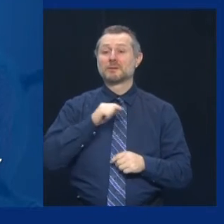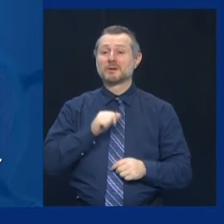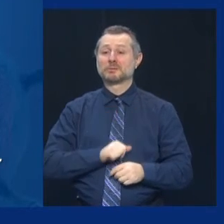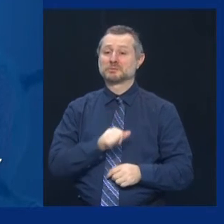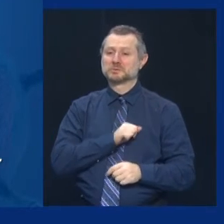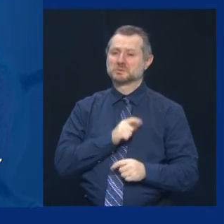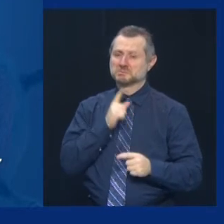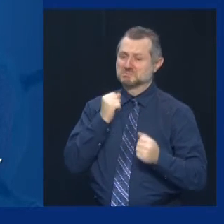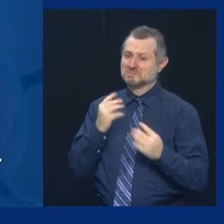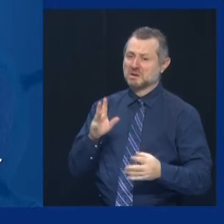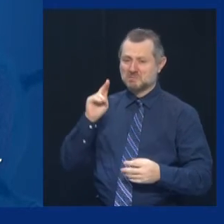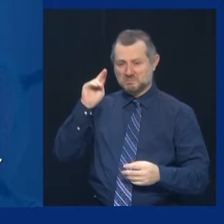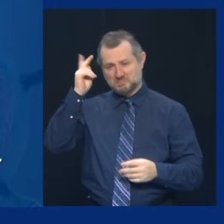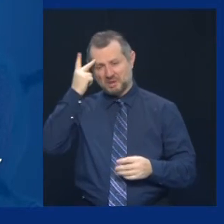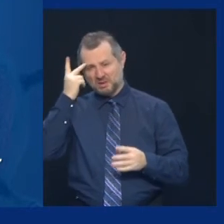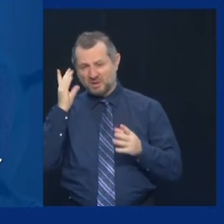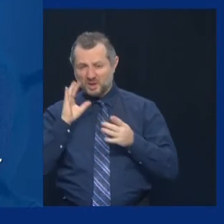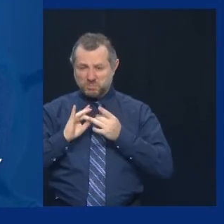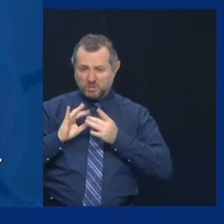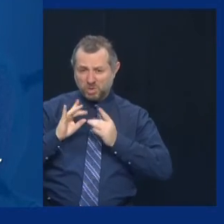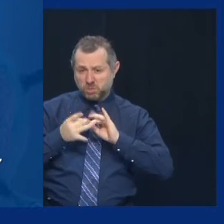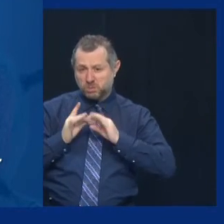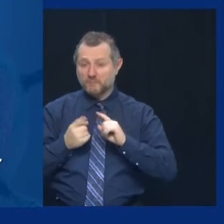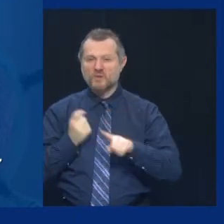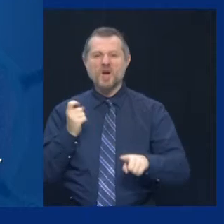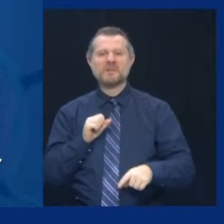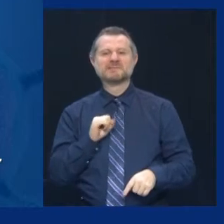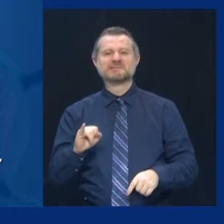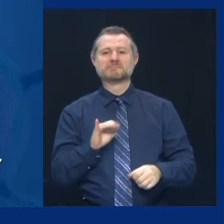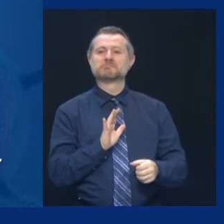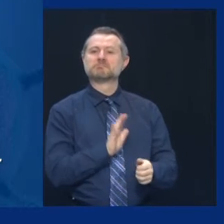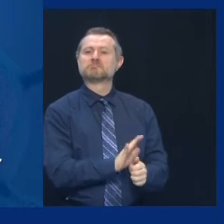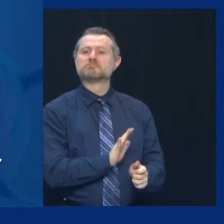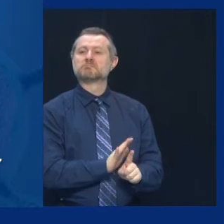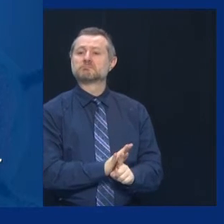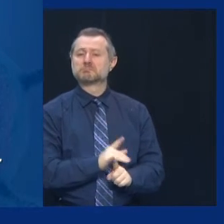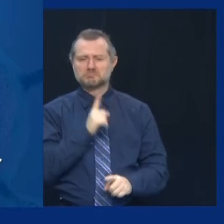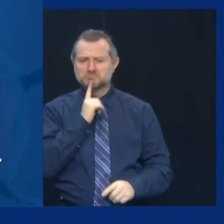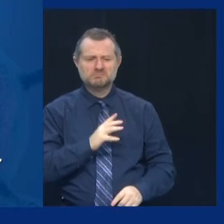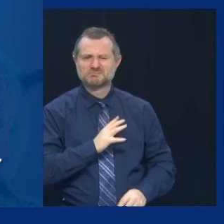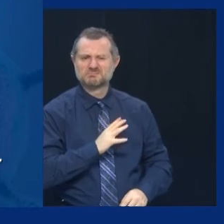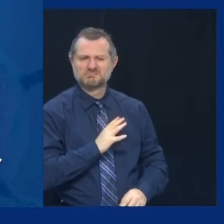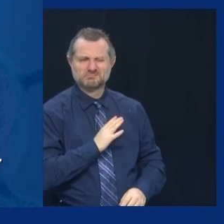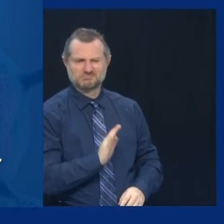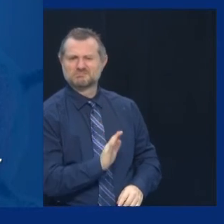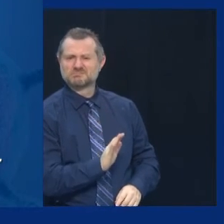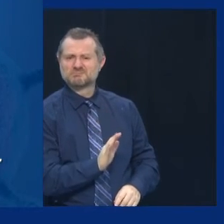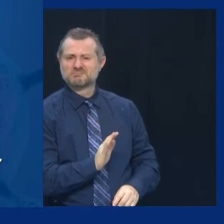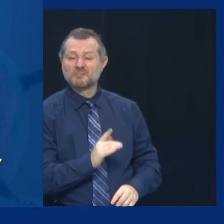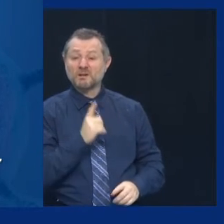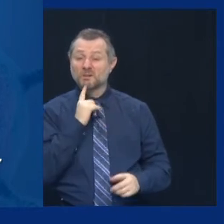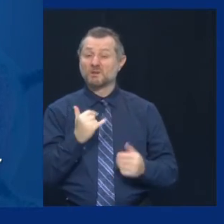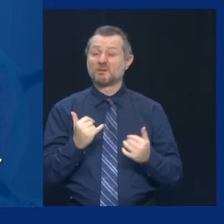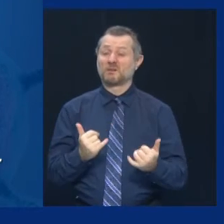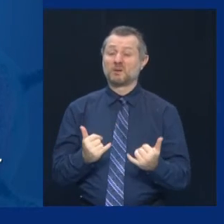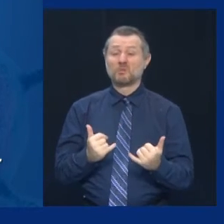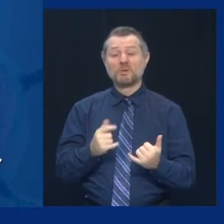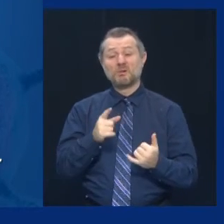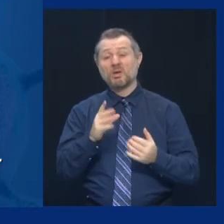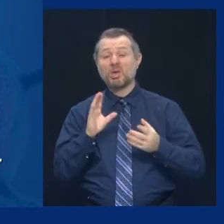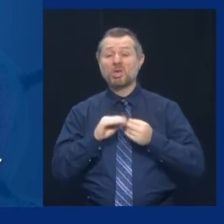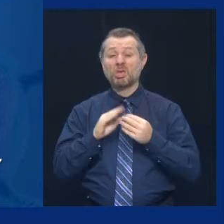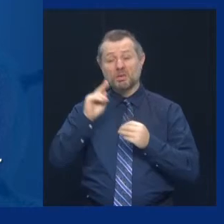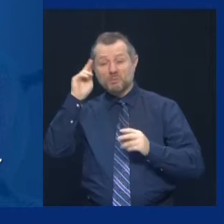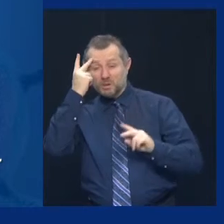political statements are made in Staten Island. Fine. Now reconcile that with the infection rate and the number of